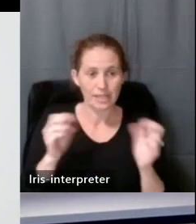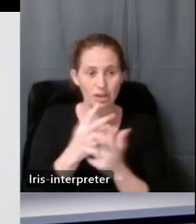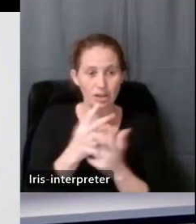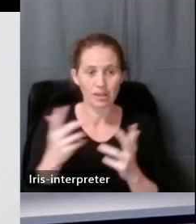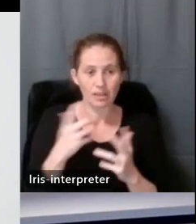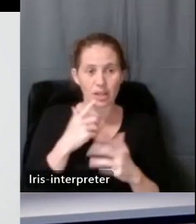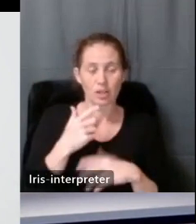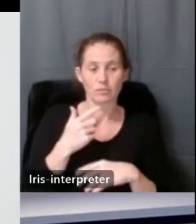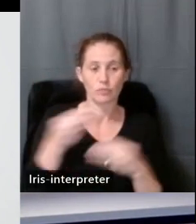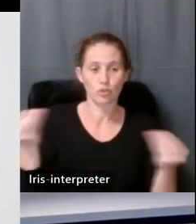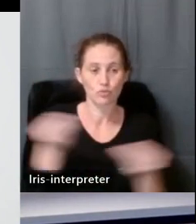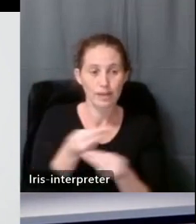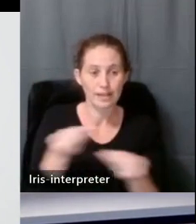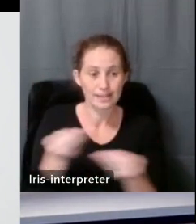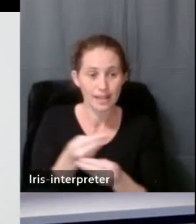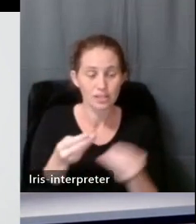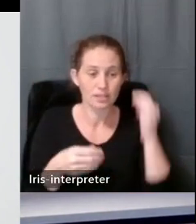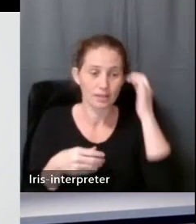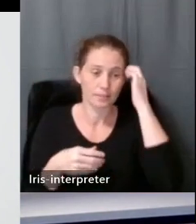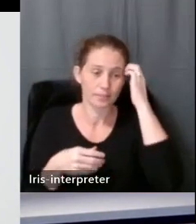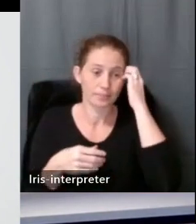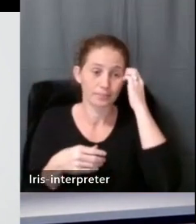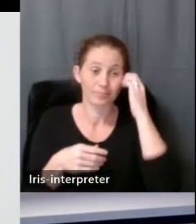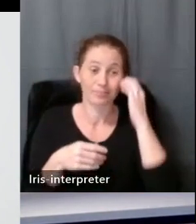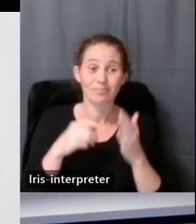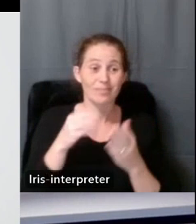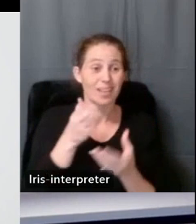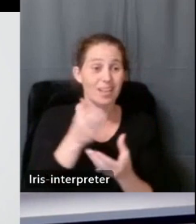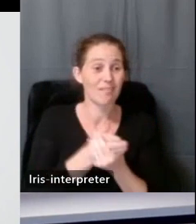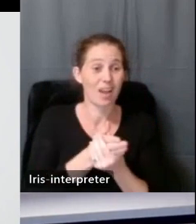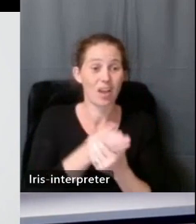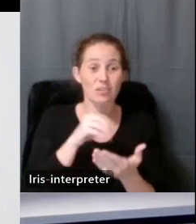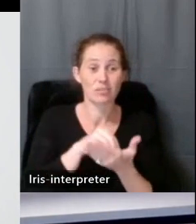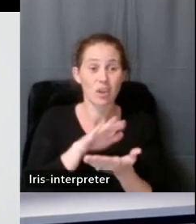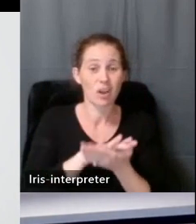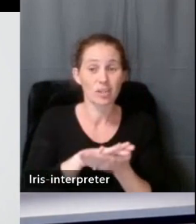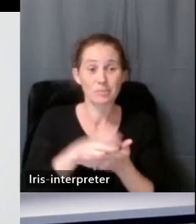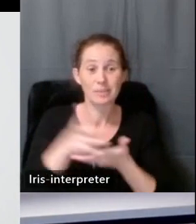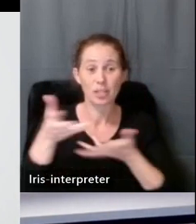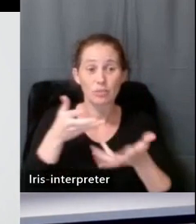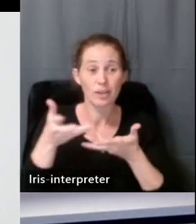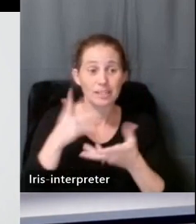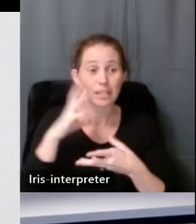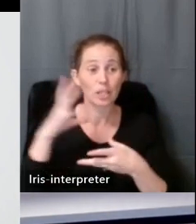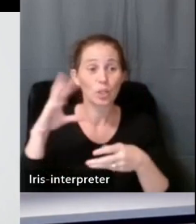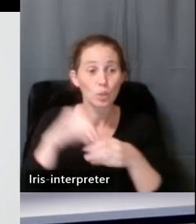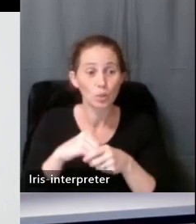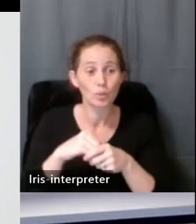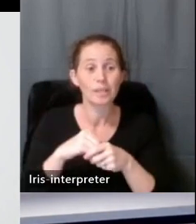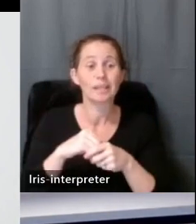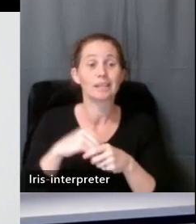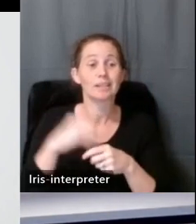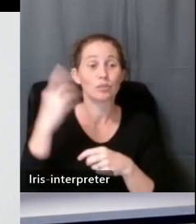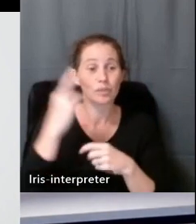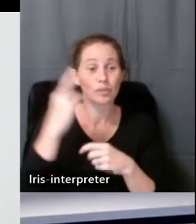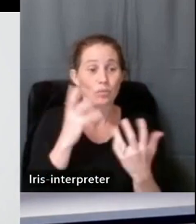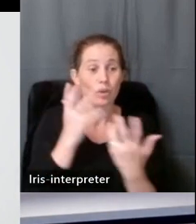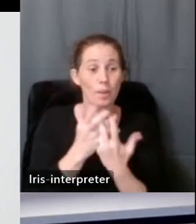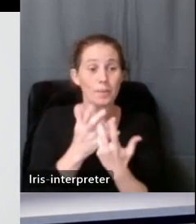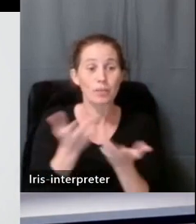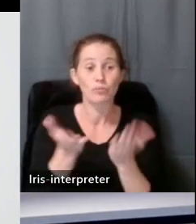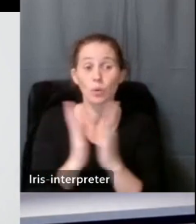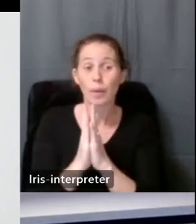of transactions. Document interactions, including reasonable accommodation